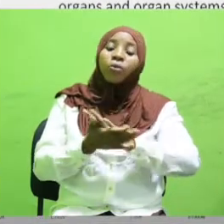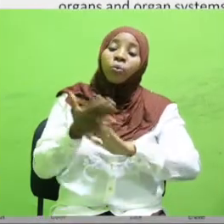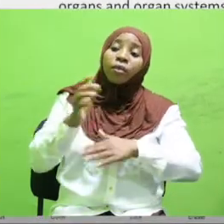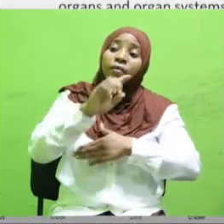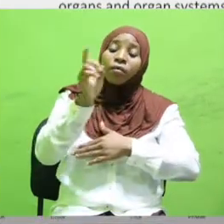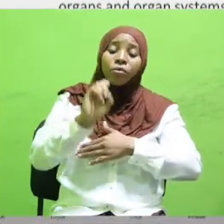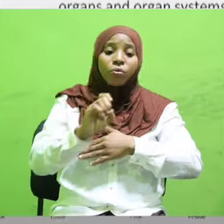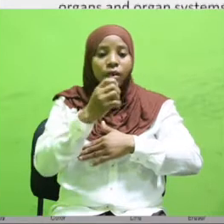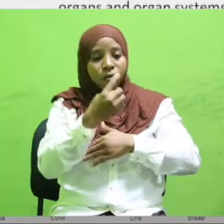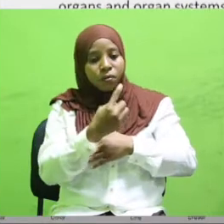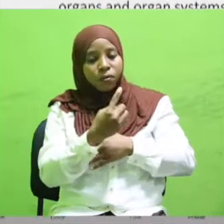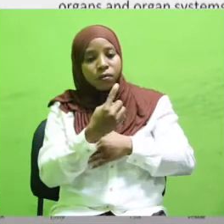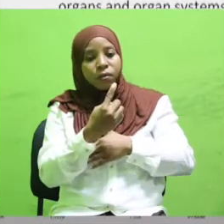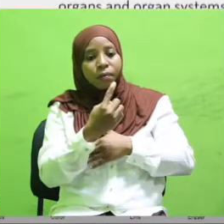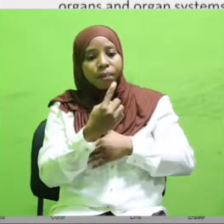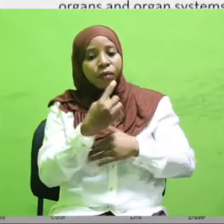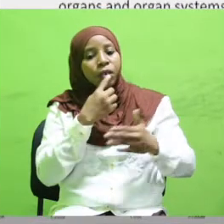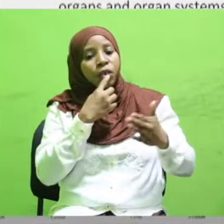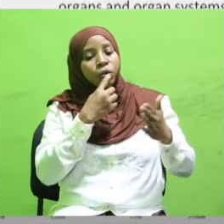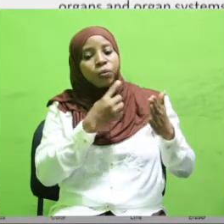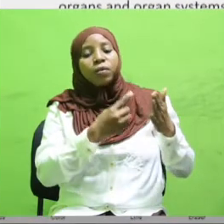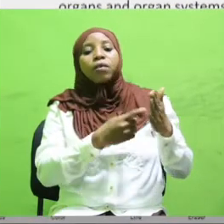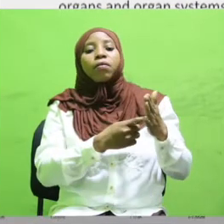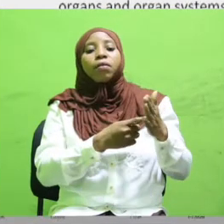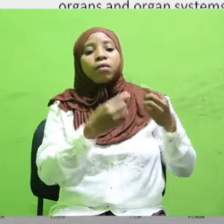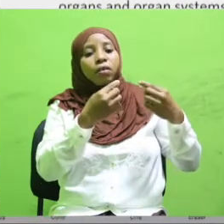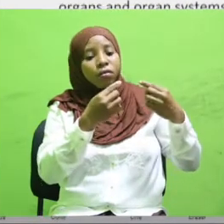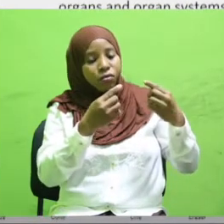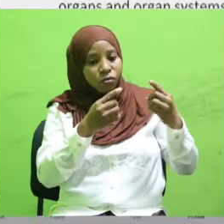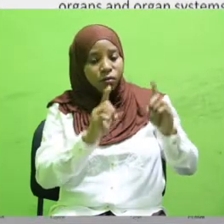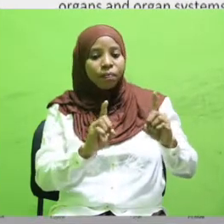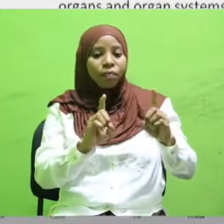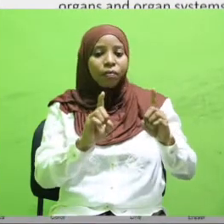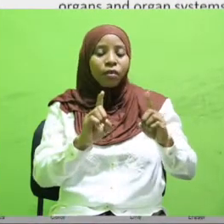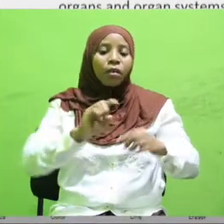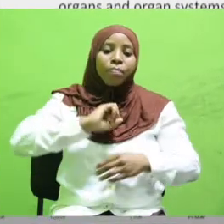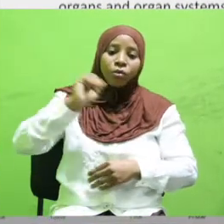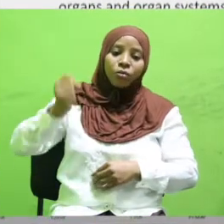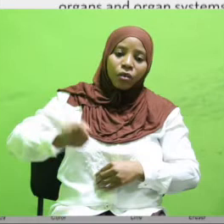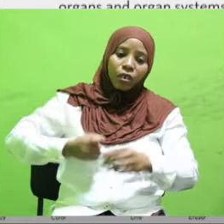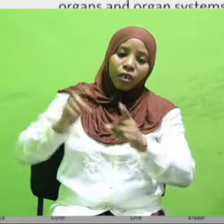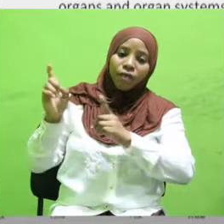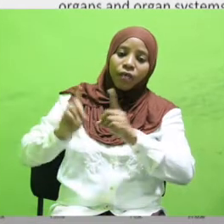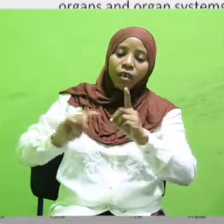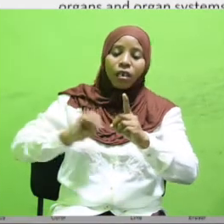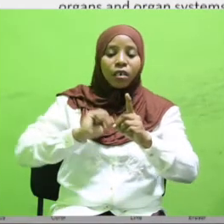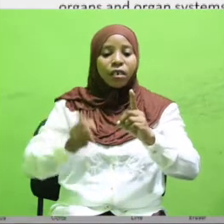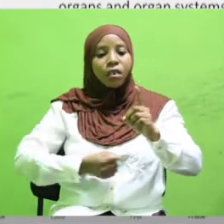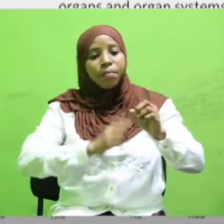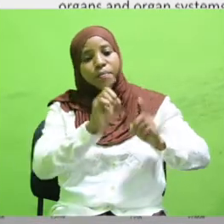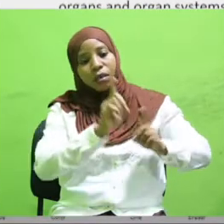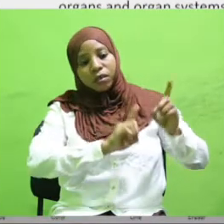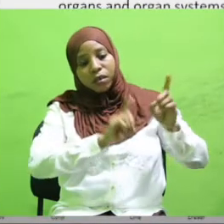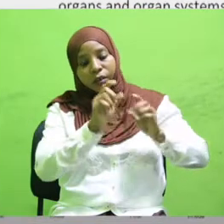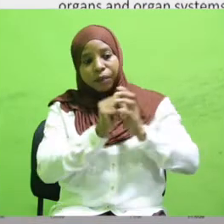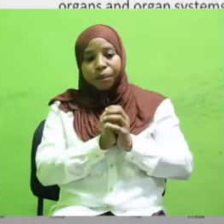question, which says that to differentiate between kingdom fungi and kingdom plantae.